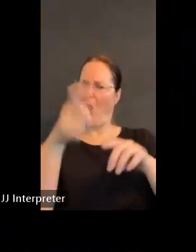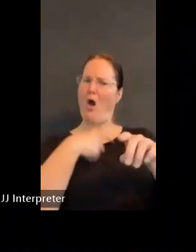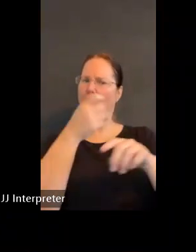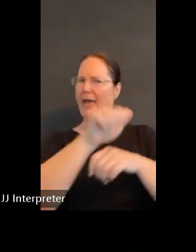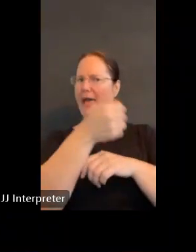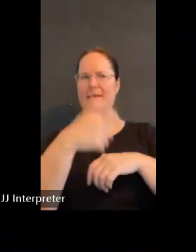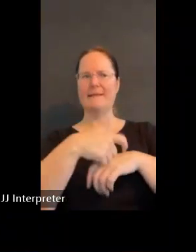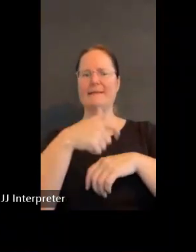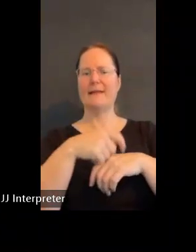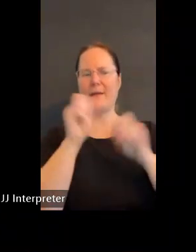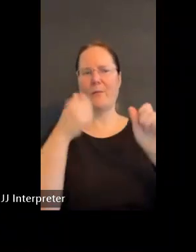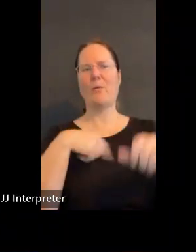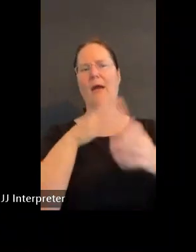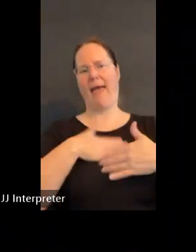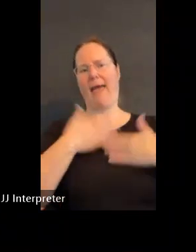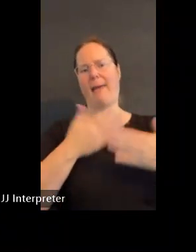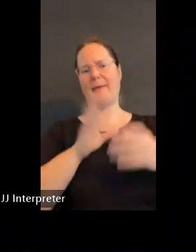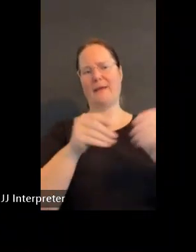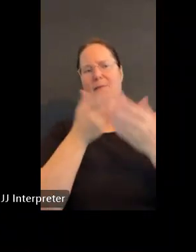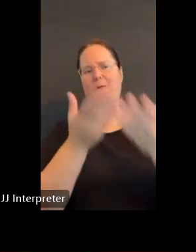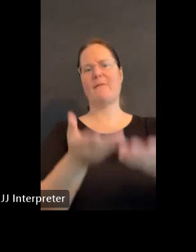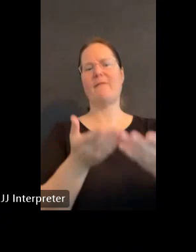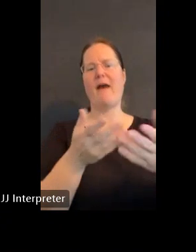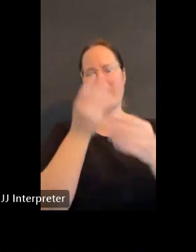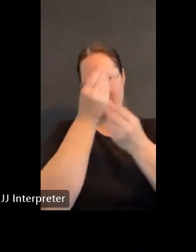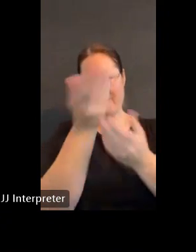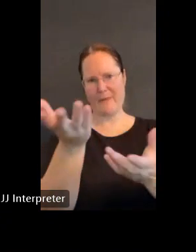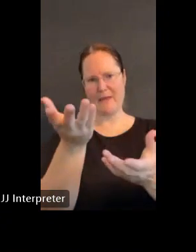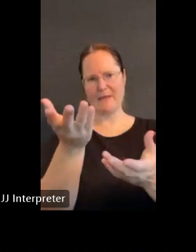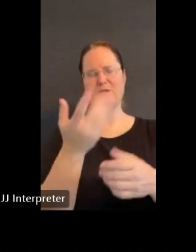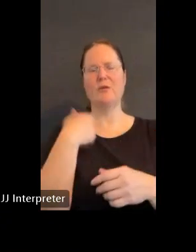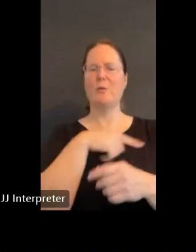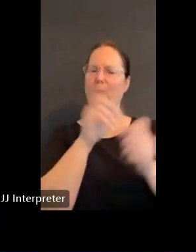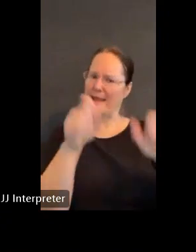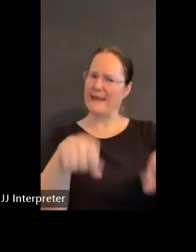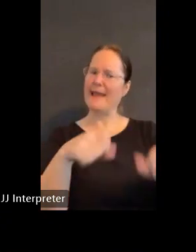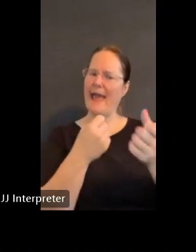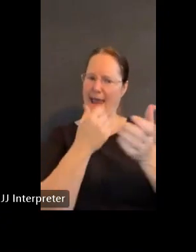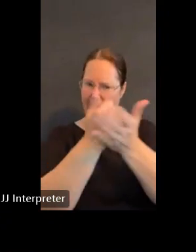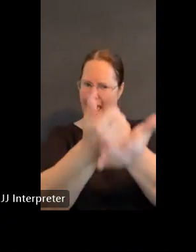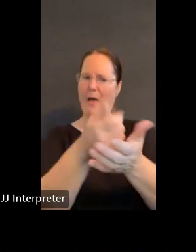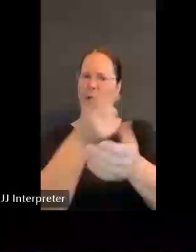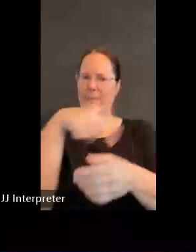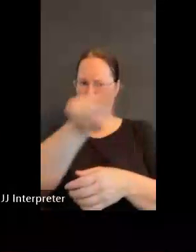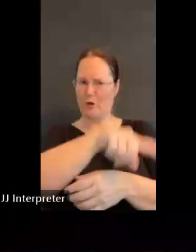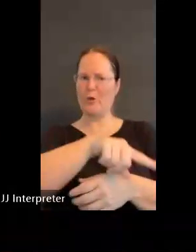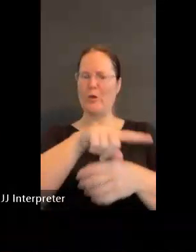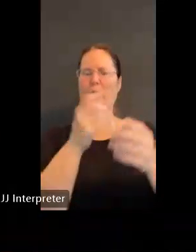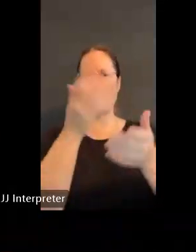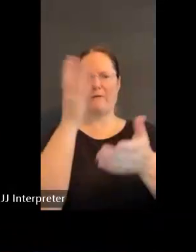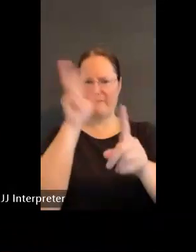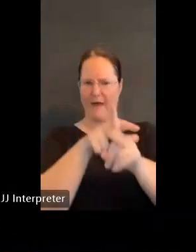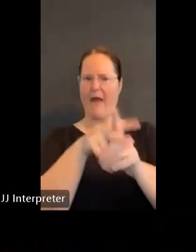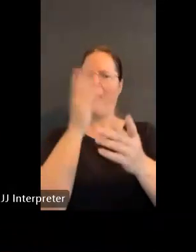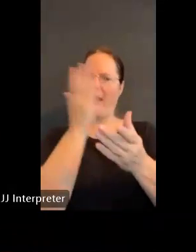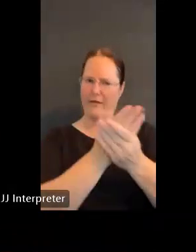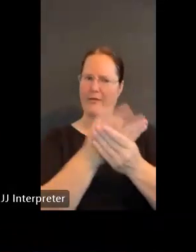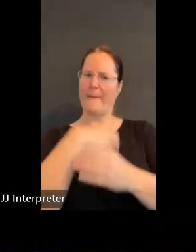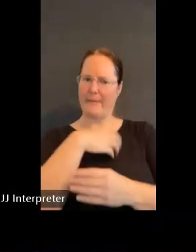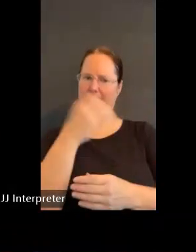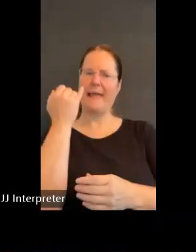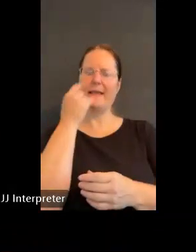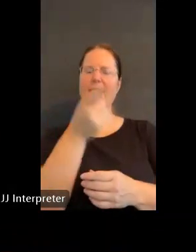information. But we are also happy to help you file a complaint if you believe you've experienced discrimination. So we've got our